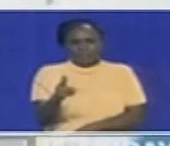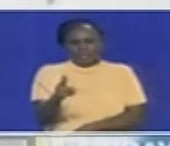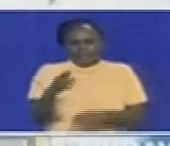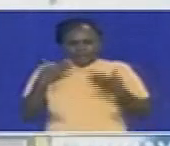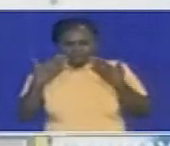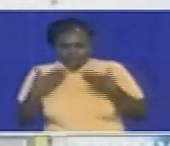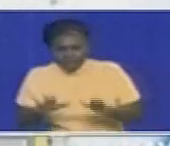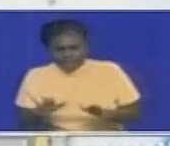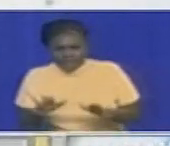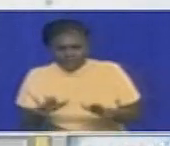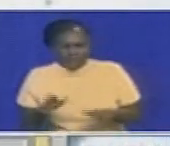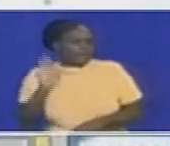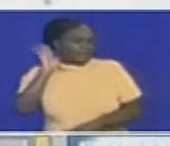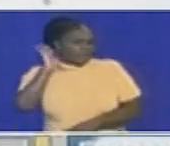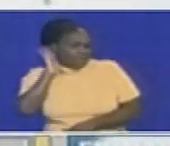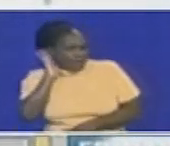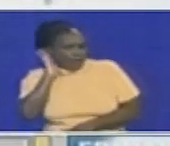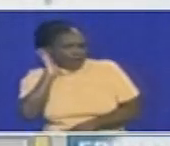Kumaliza hiyo, tunasikia sauti ya